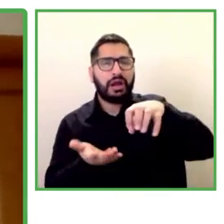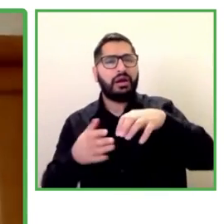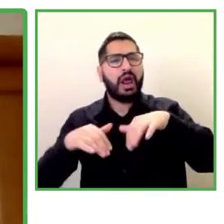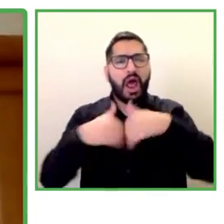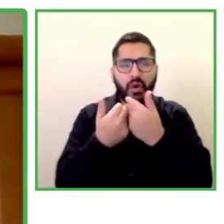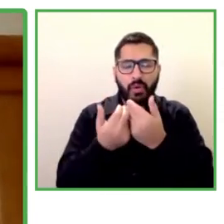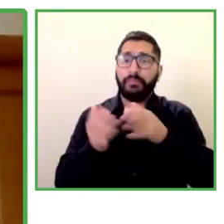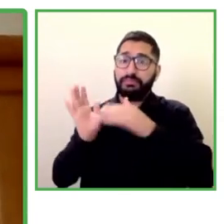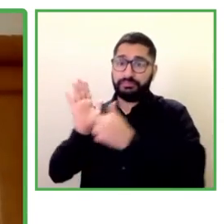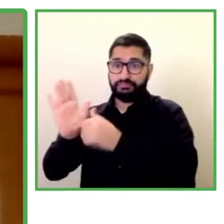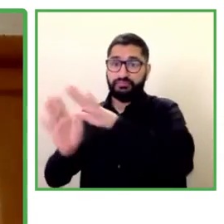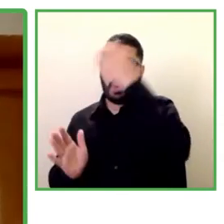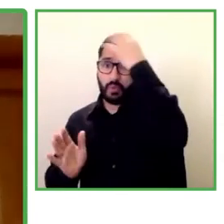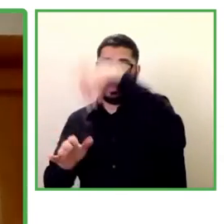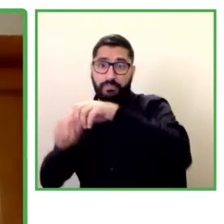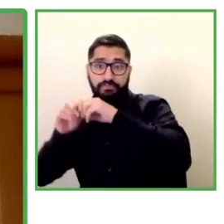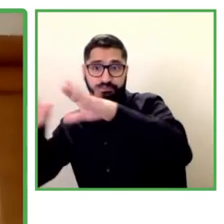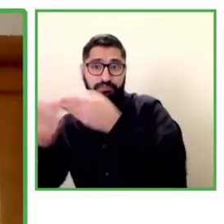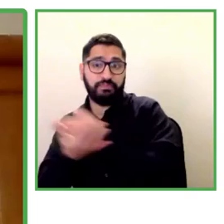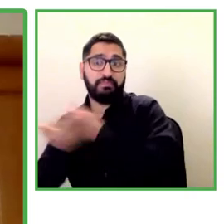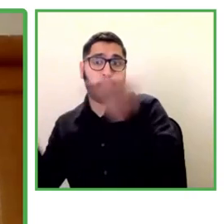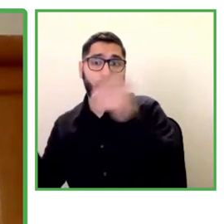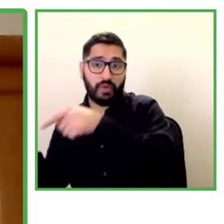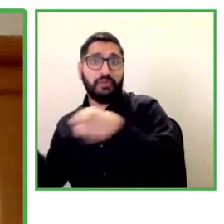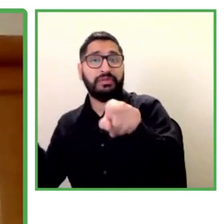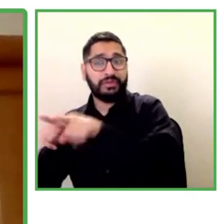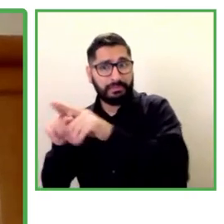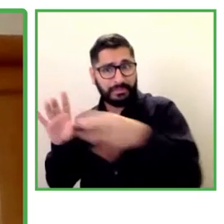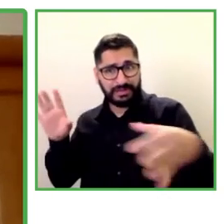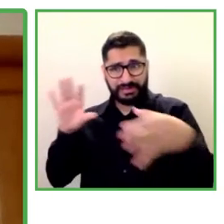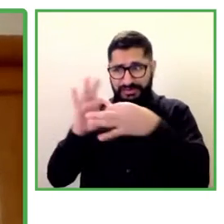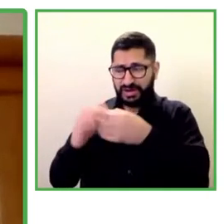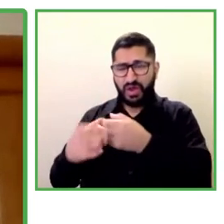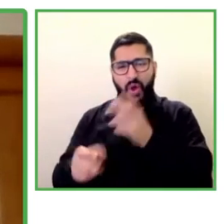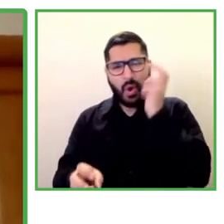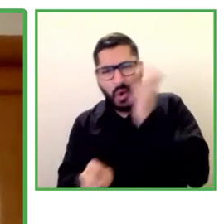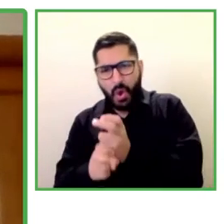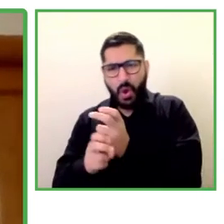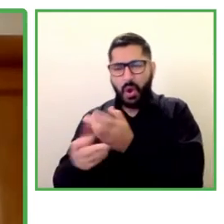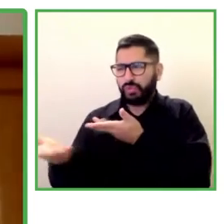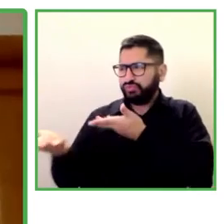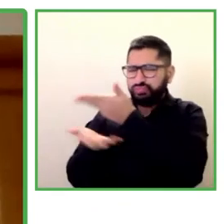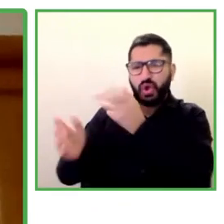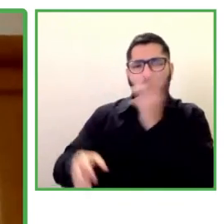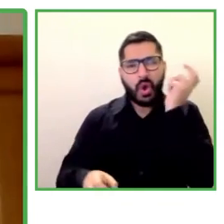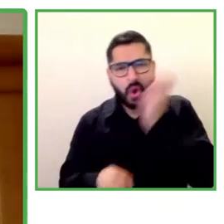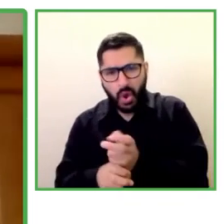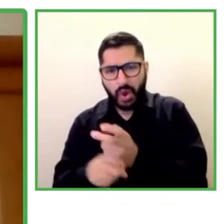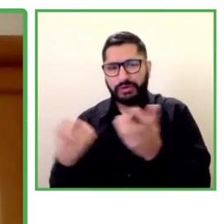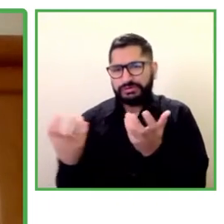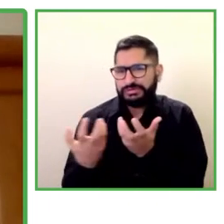public institutions are difficult, unions and other organizations as well.